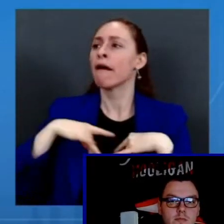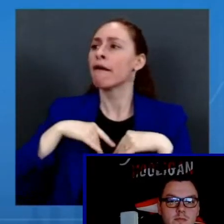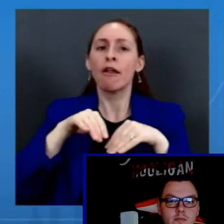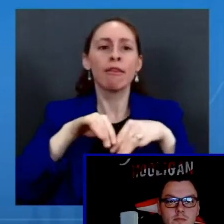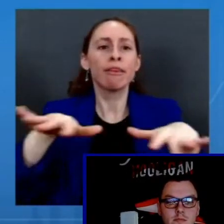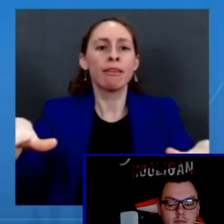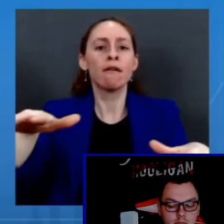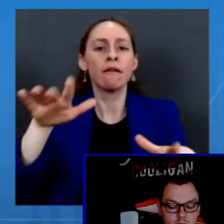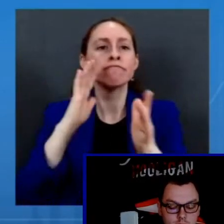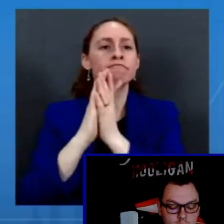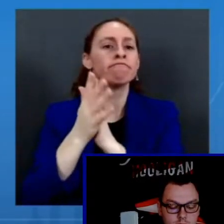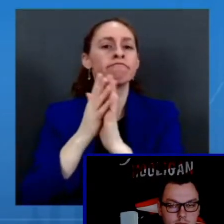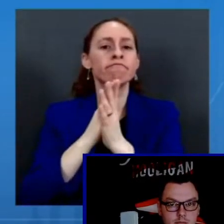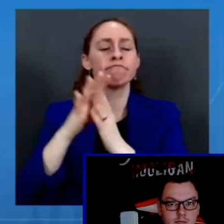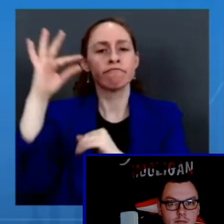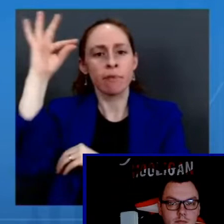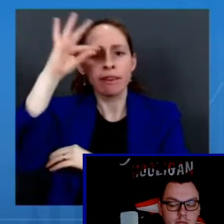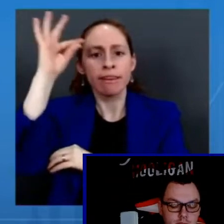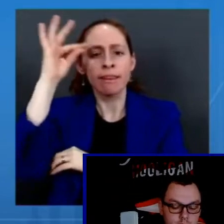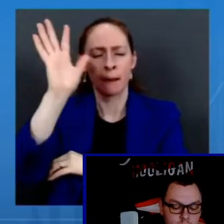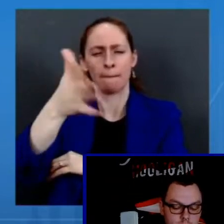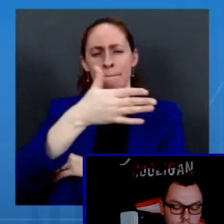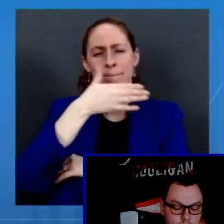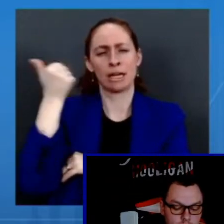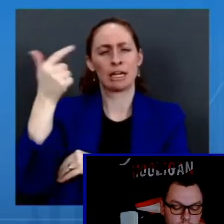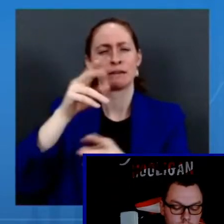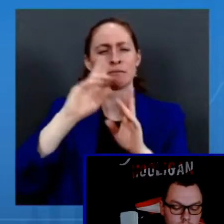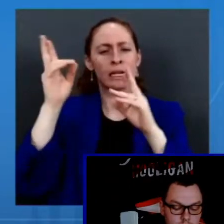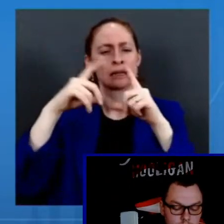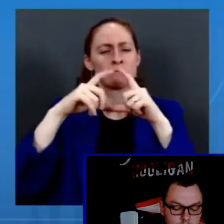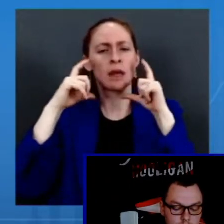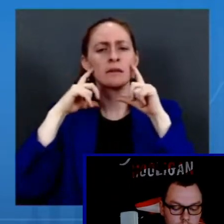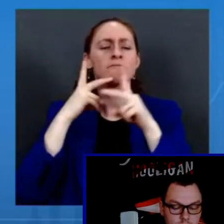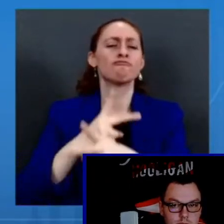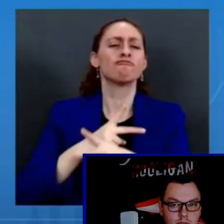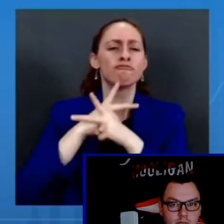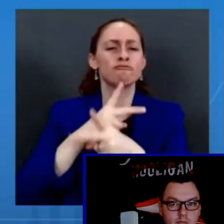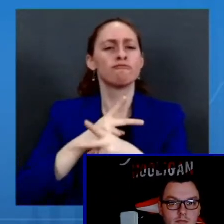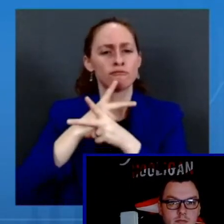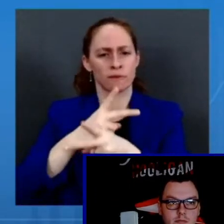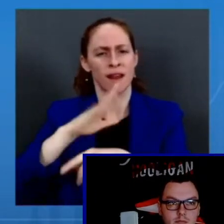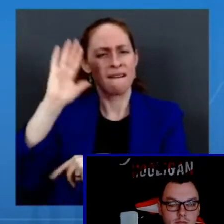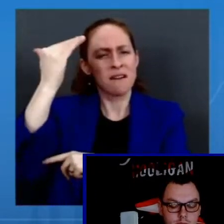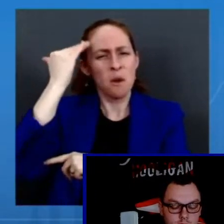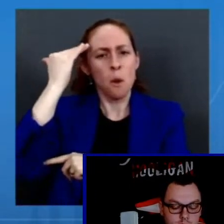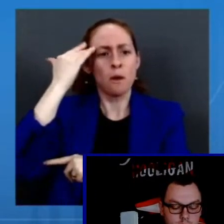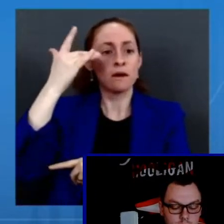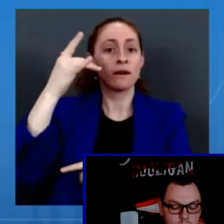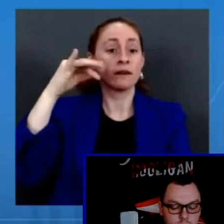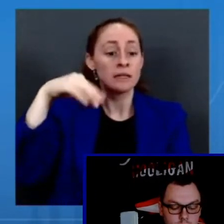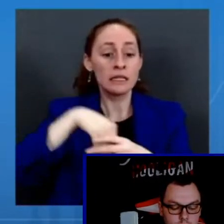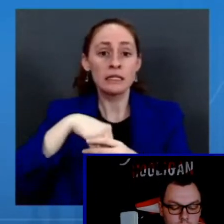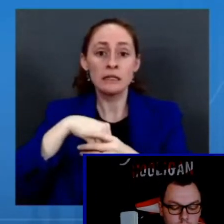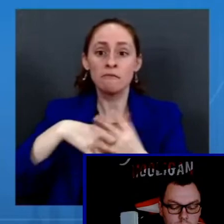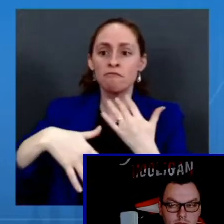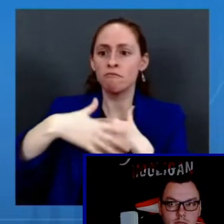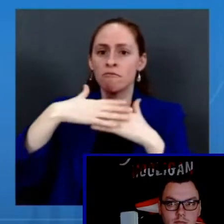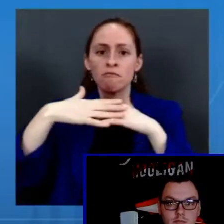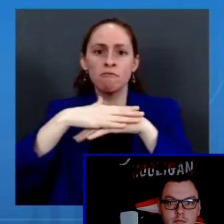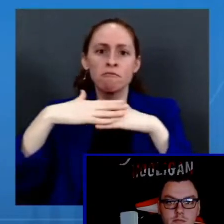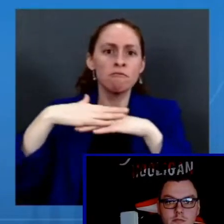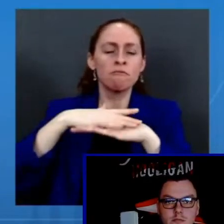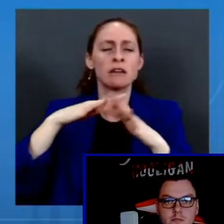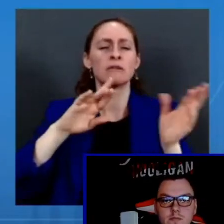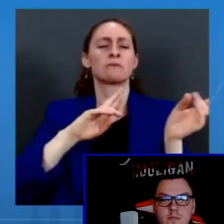indoor settings in communities of substantial or high transmission. And I would encourage people to take an at-home COVID-19